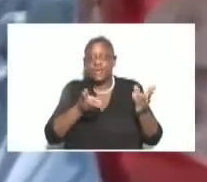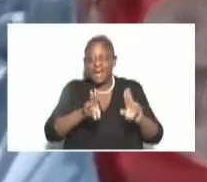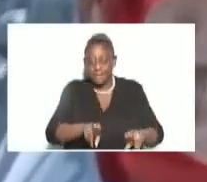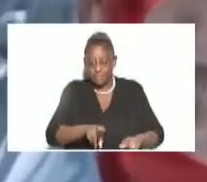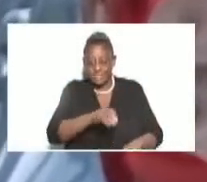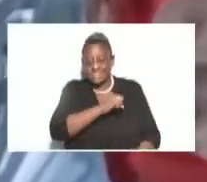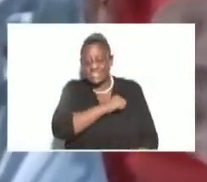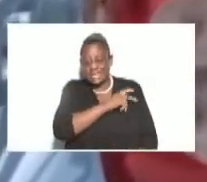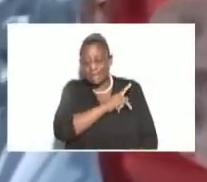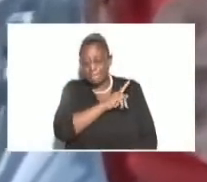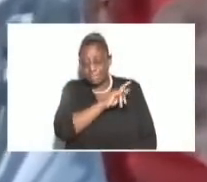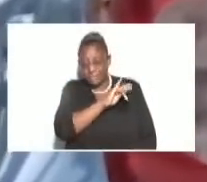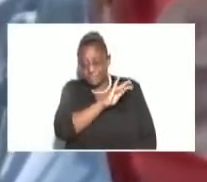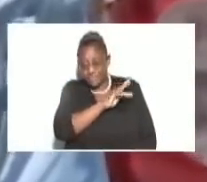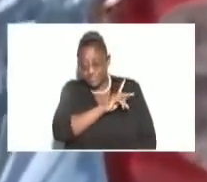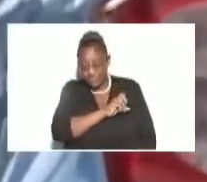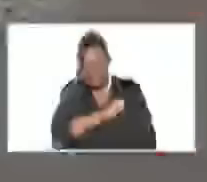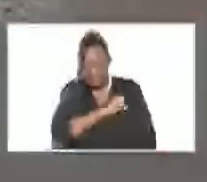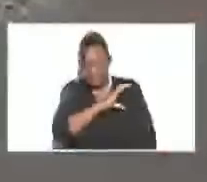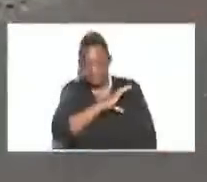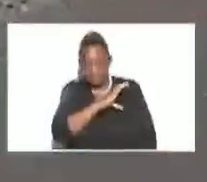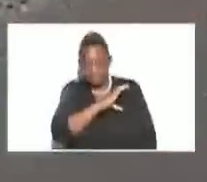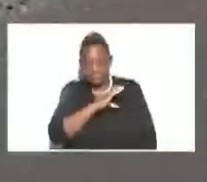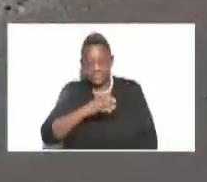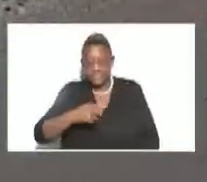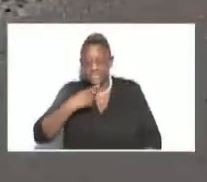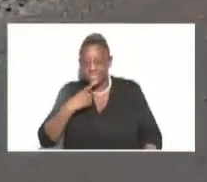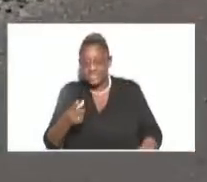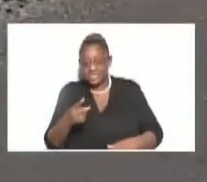scene. Information we received is that the victim